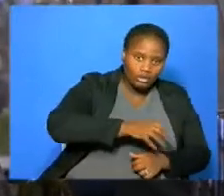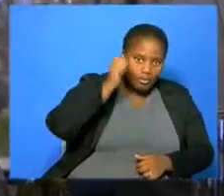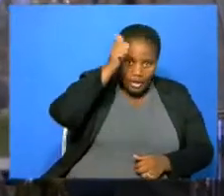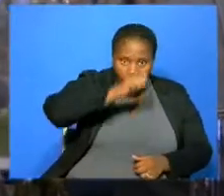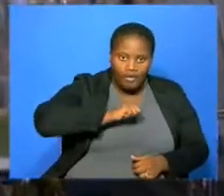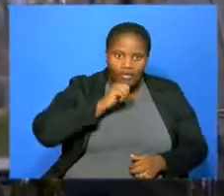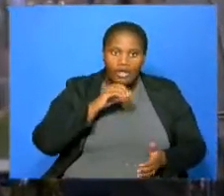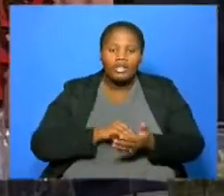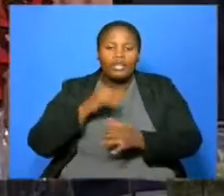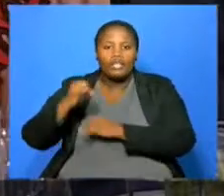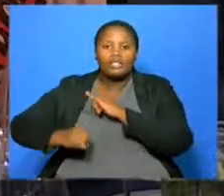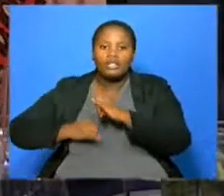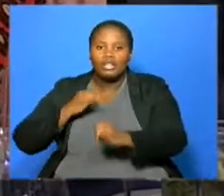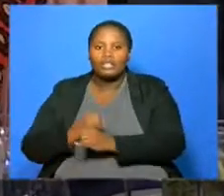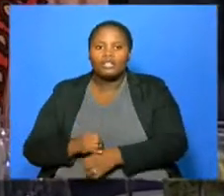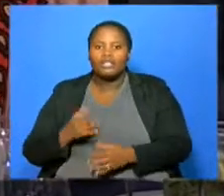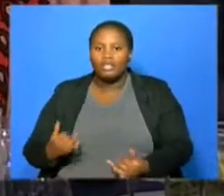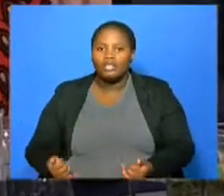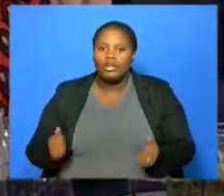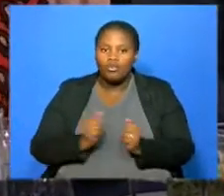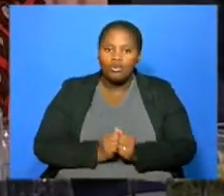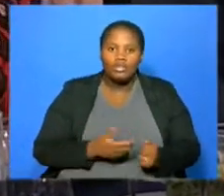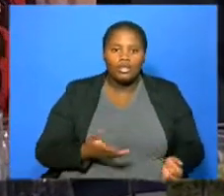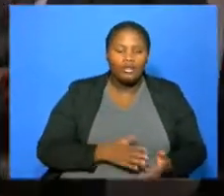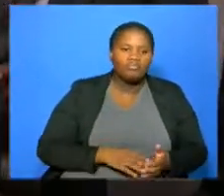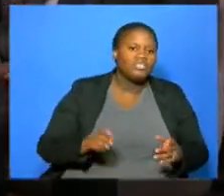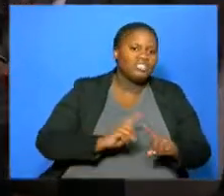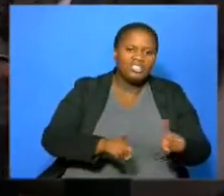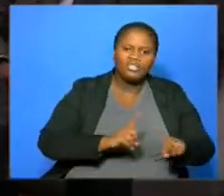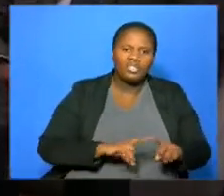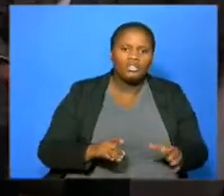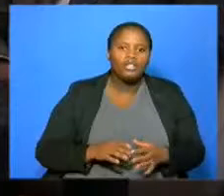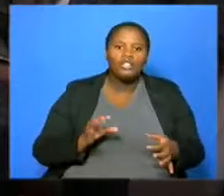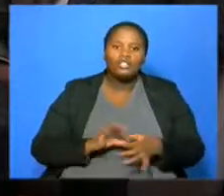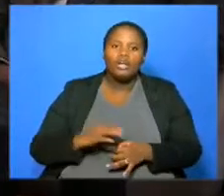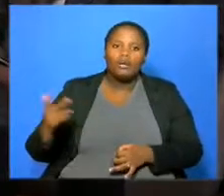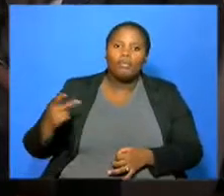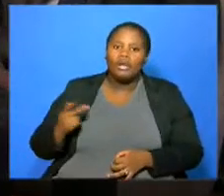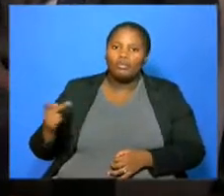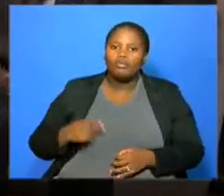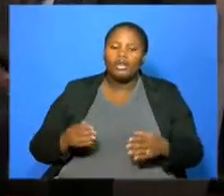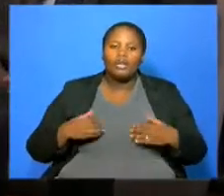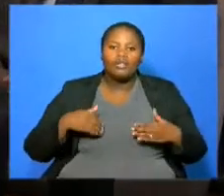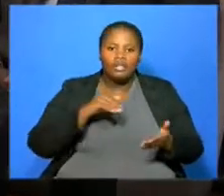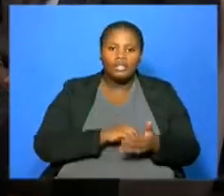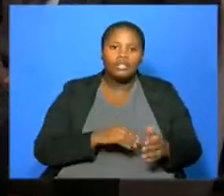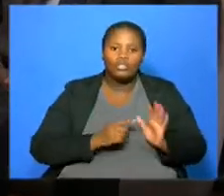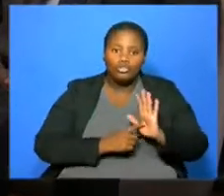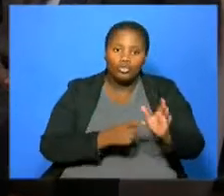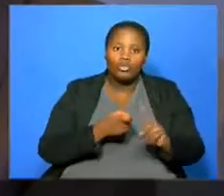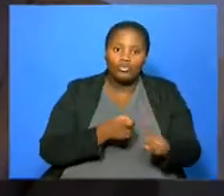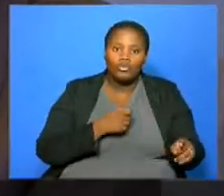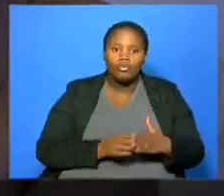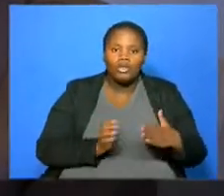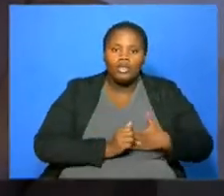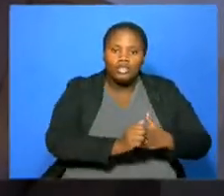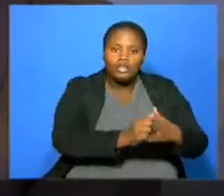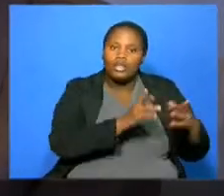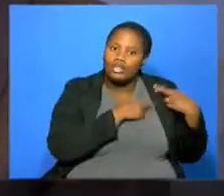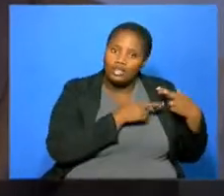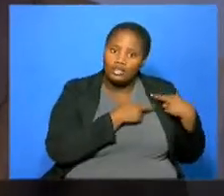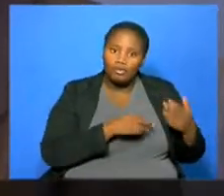through bilateral and multilateral cooperation and collaborations, as evidenced by her leadership roles in regional and